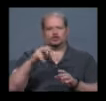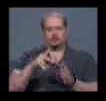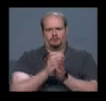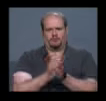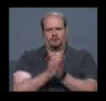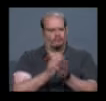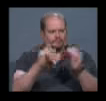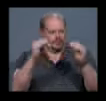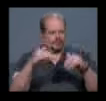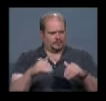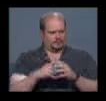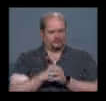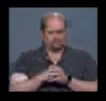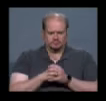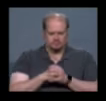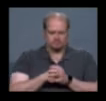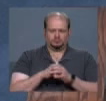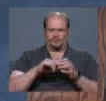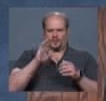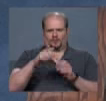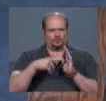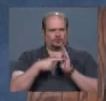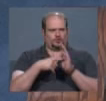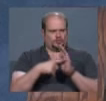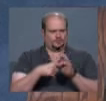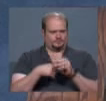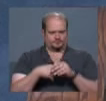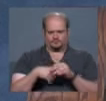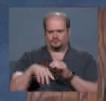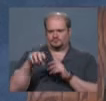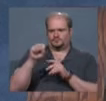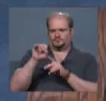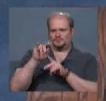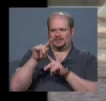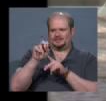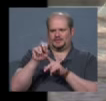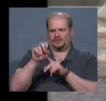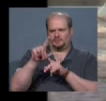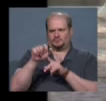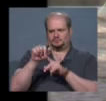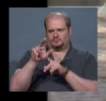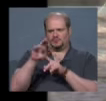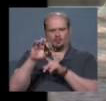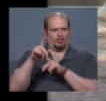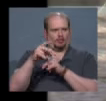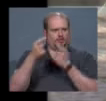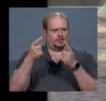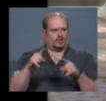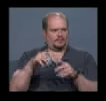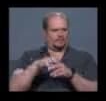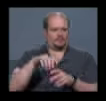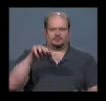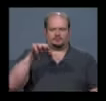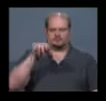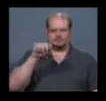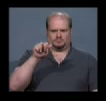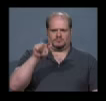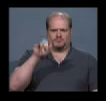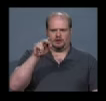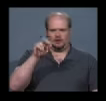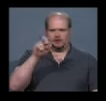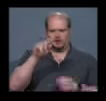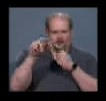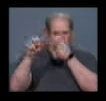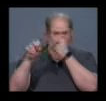Next slide. And so this will show you the side launching that took place up in Marinette.